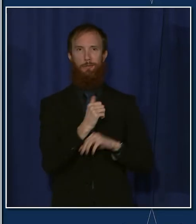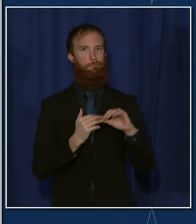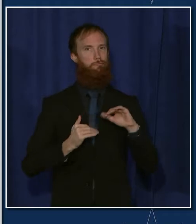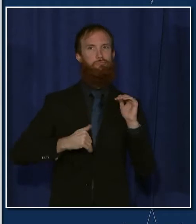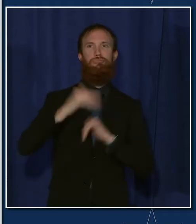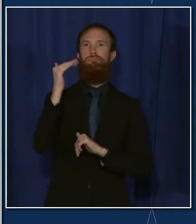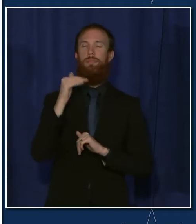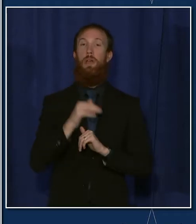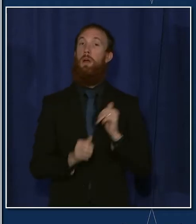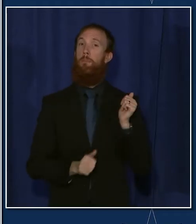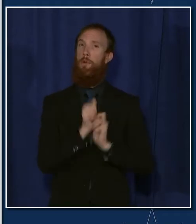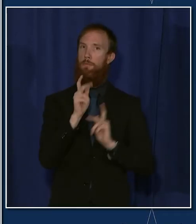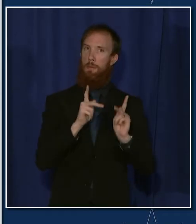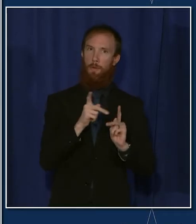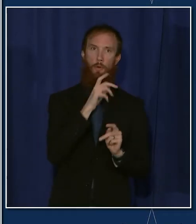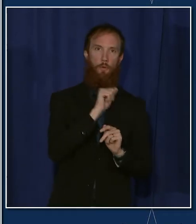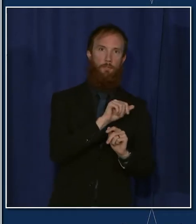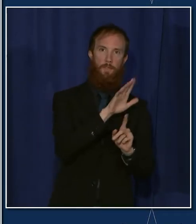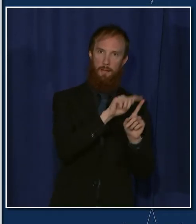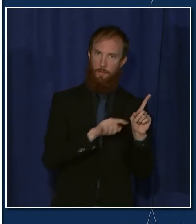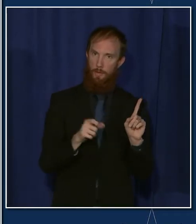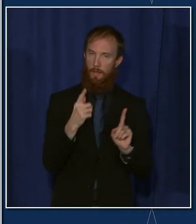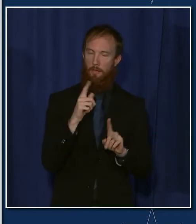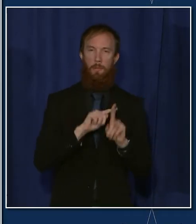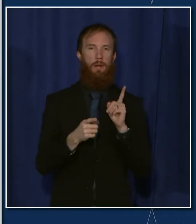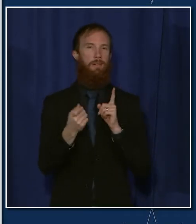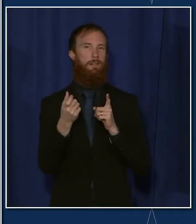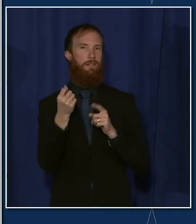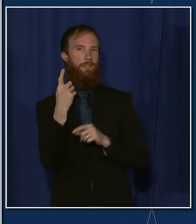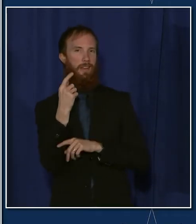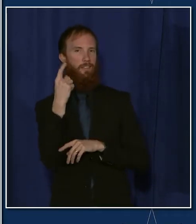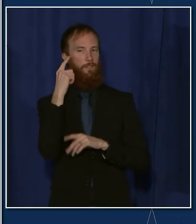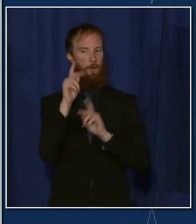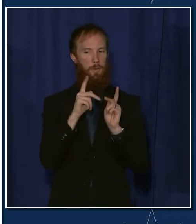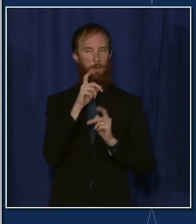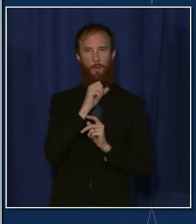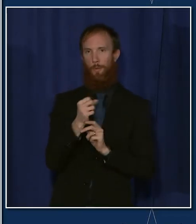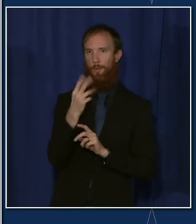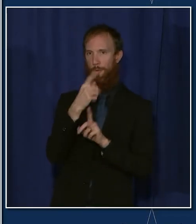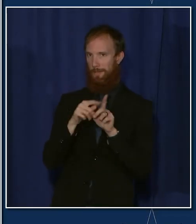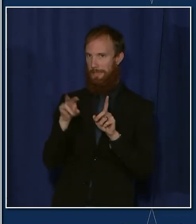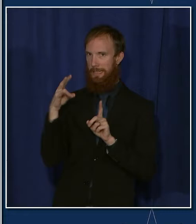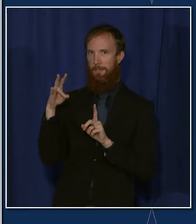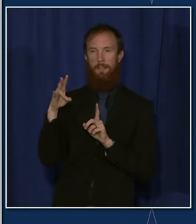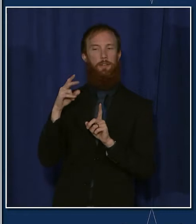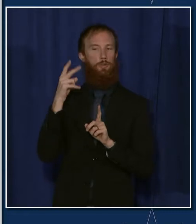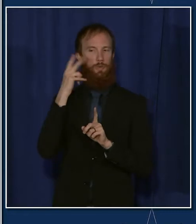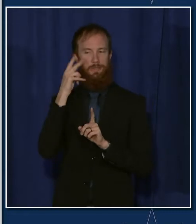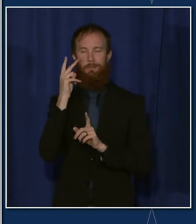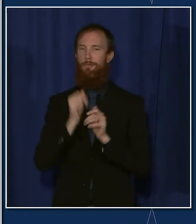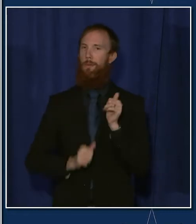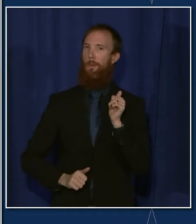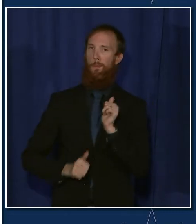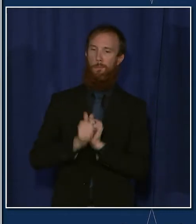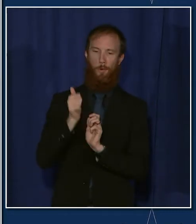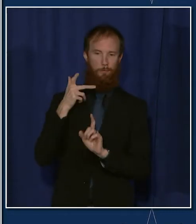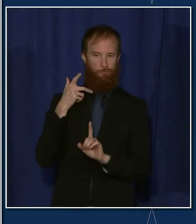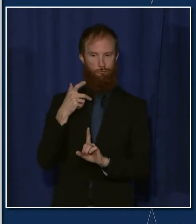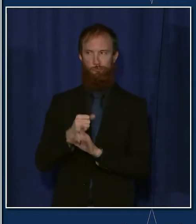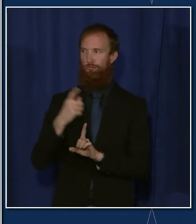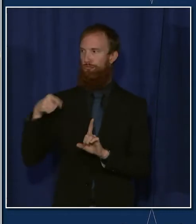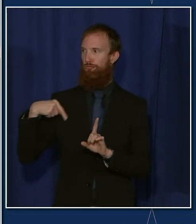to 11-year-olds, we also did the largest number of first doses for 12 to 17-year-olds for any day since August